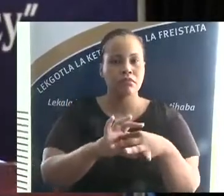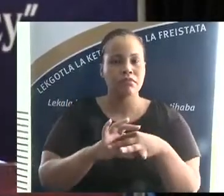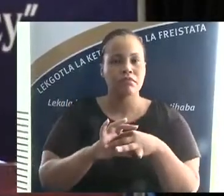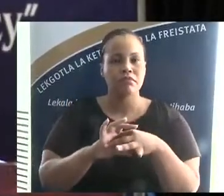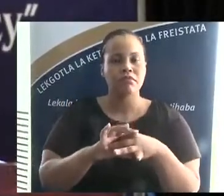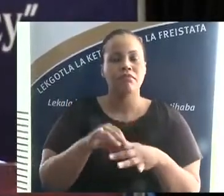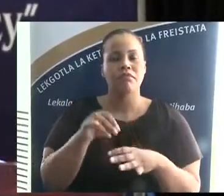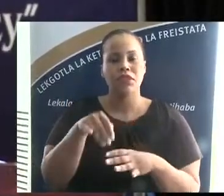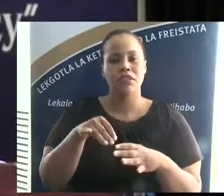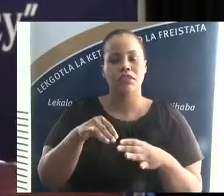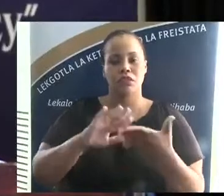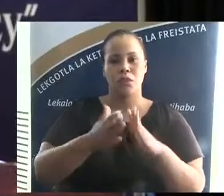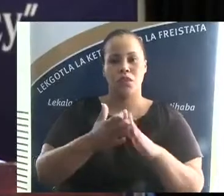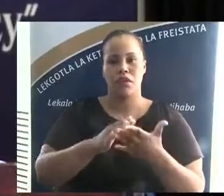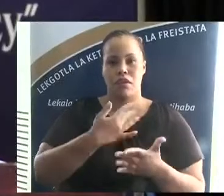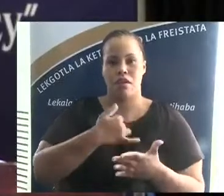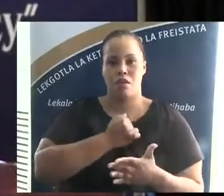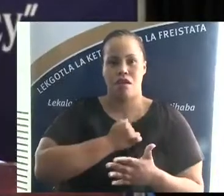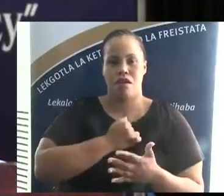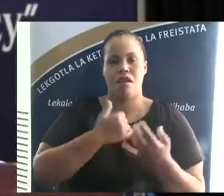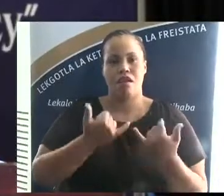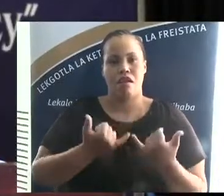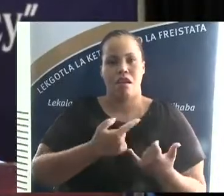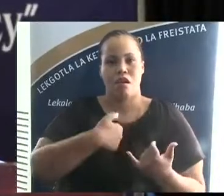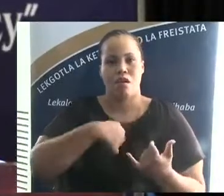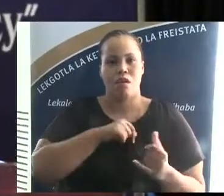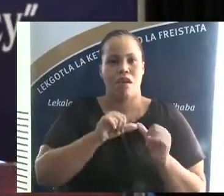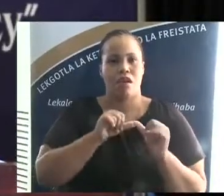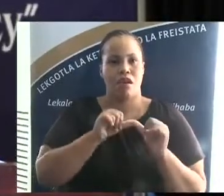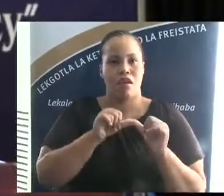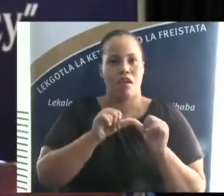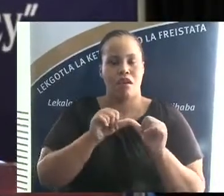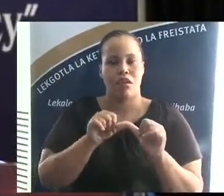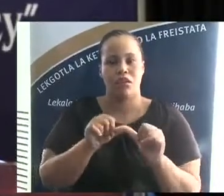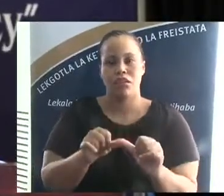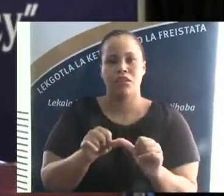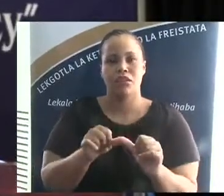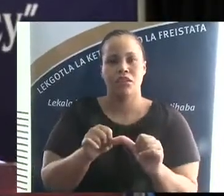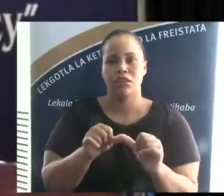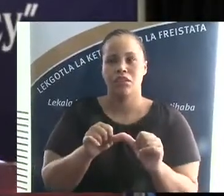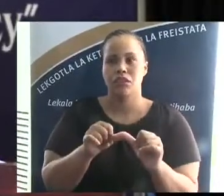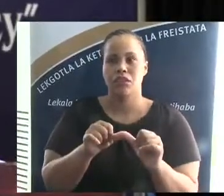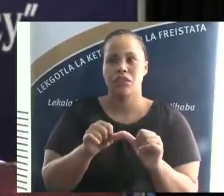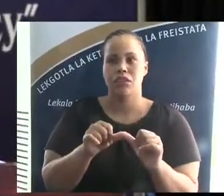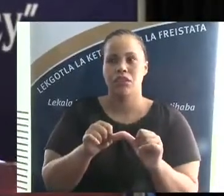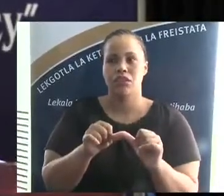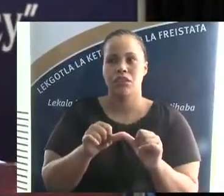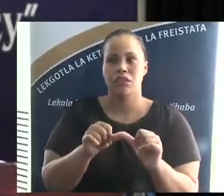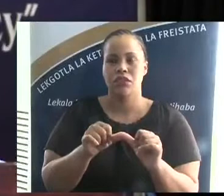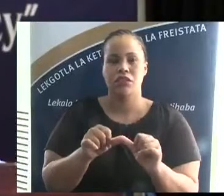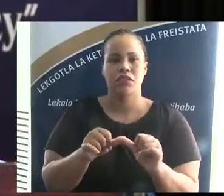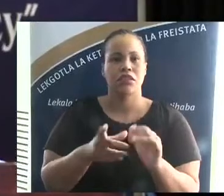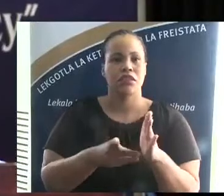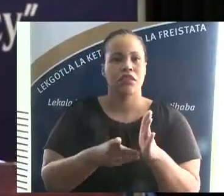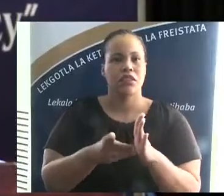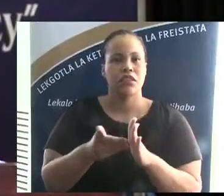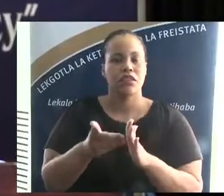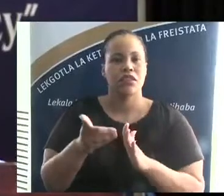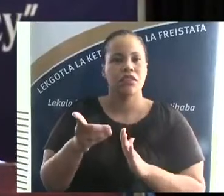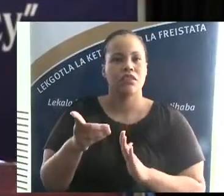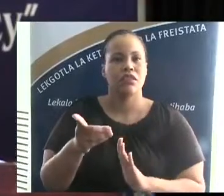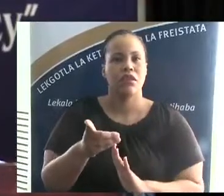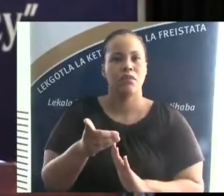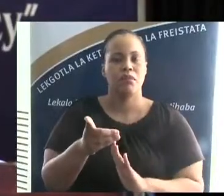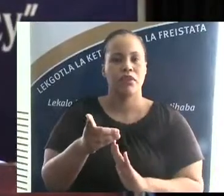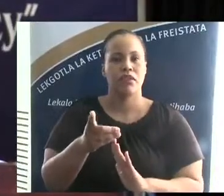within our communities, and therefore we continue to be an essential way to advance our developmental goal